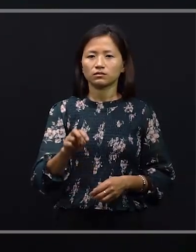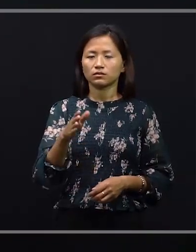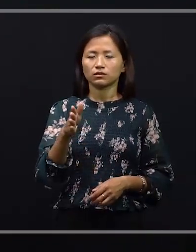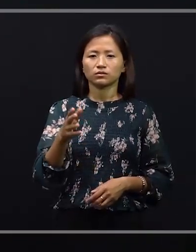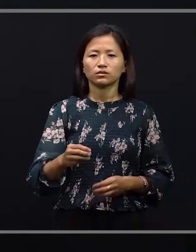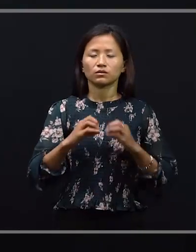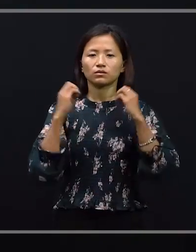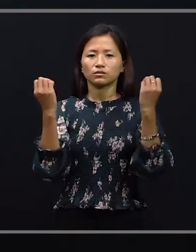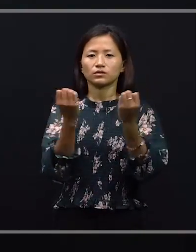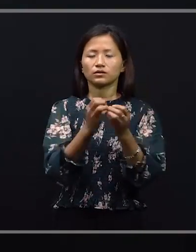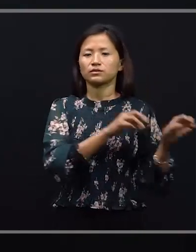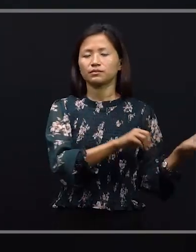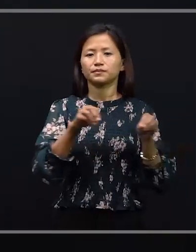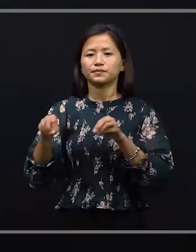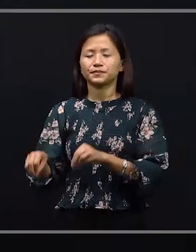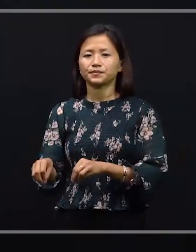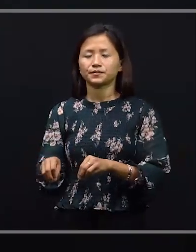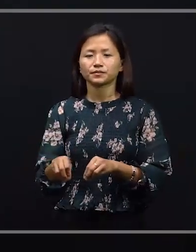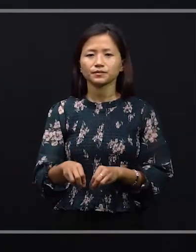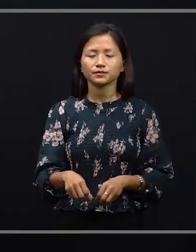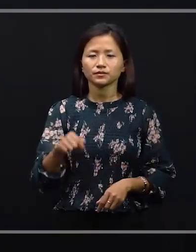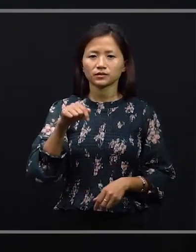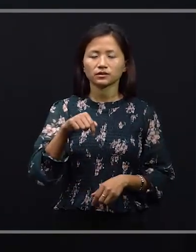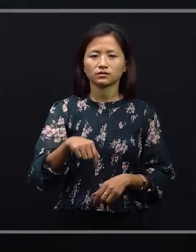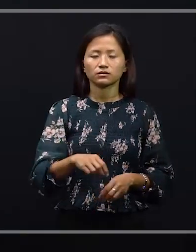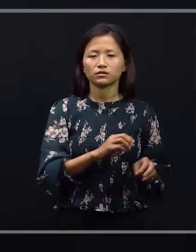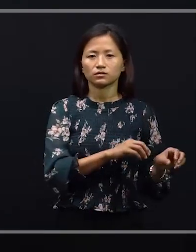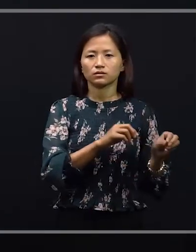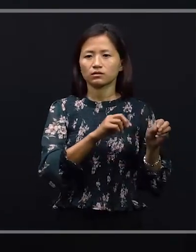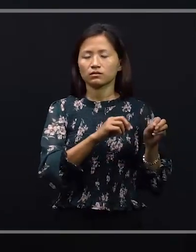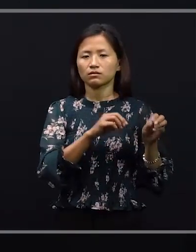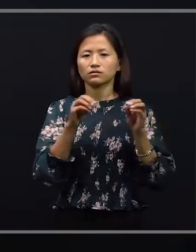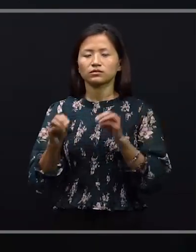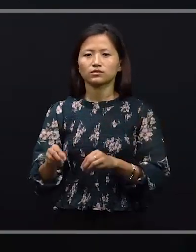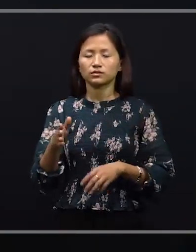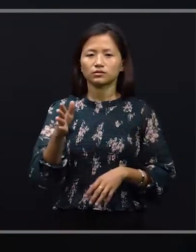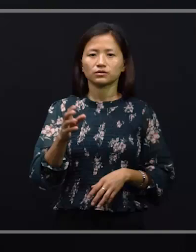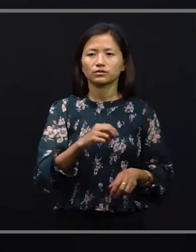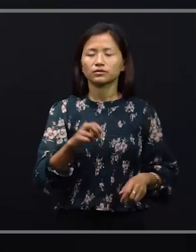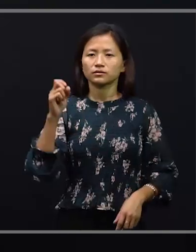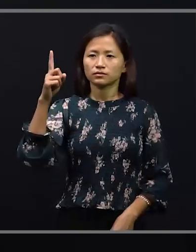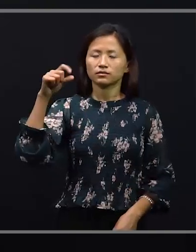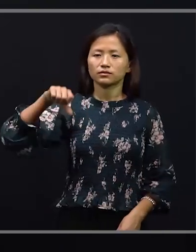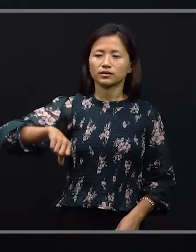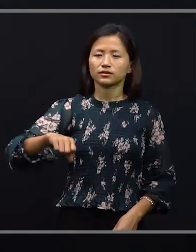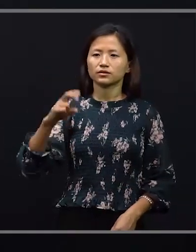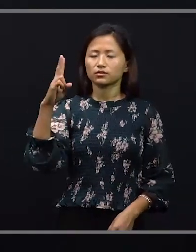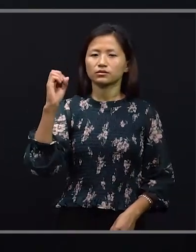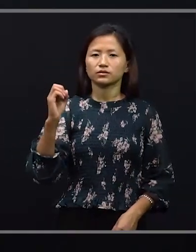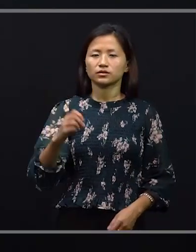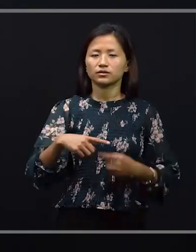non-cooperation movement. Okay, now in this non-cooperation movement, it started in 1920 and it ended